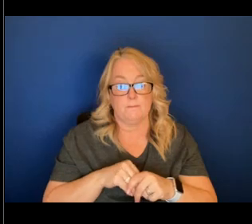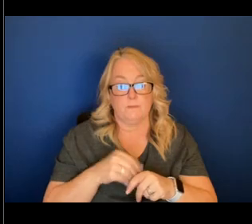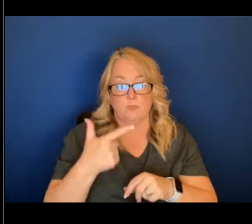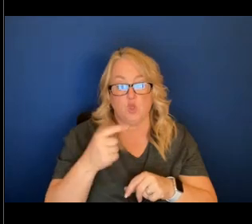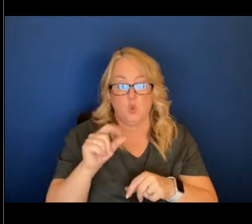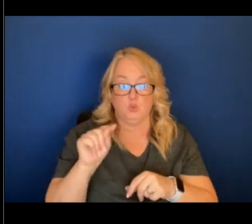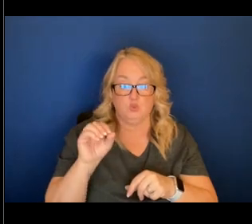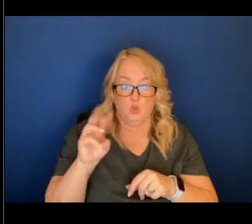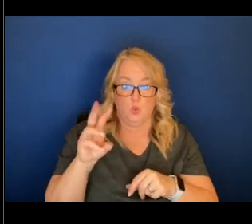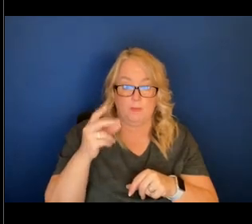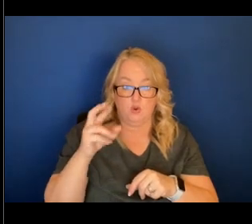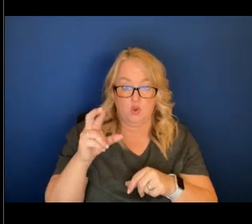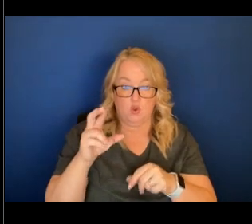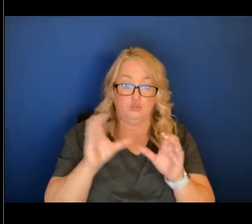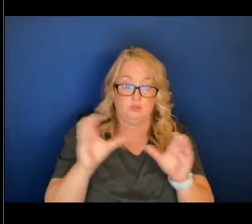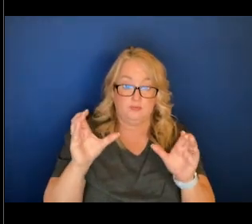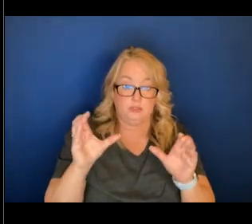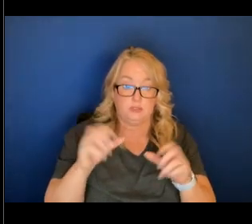GoToWebinar certificate.